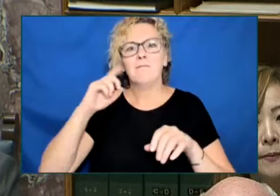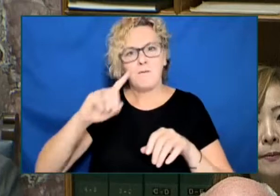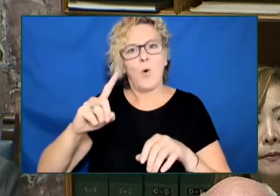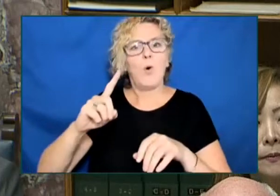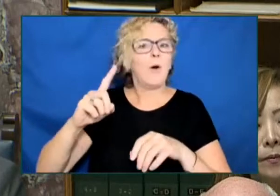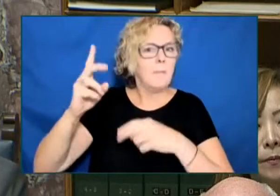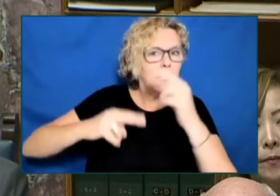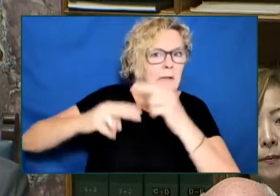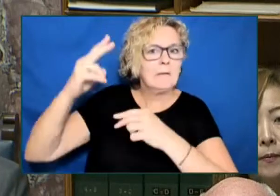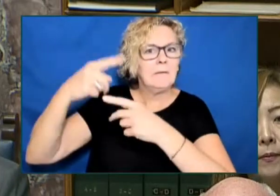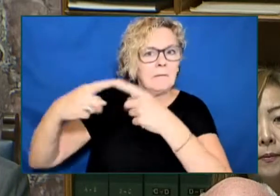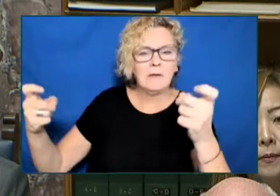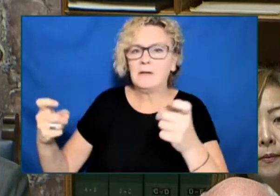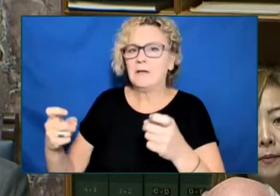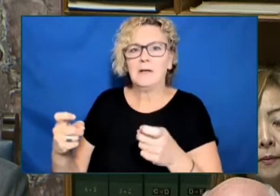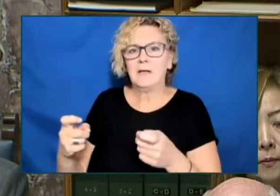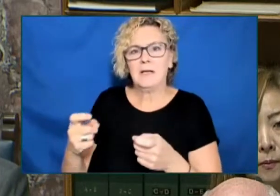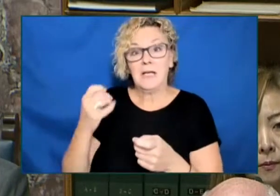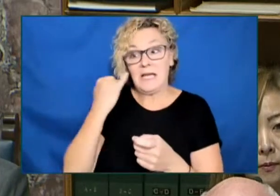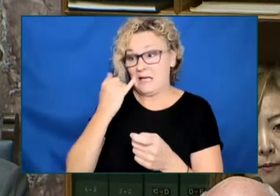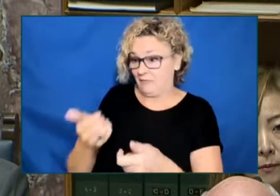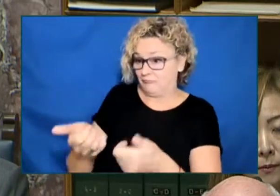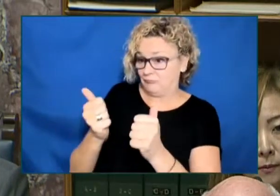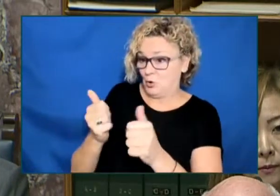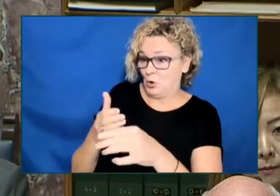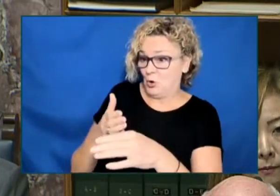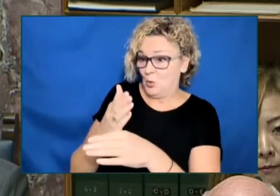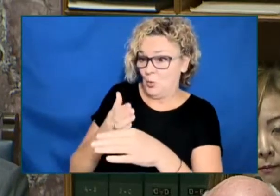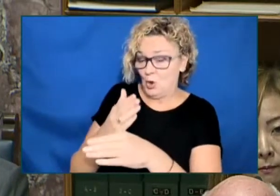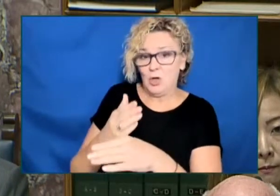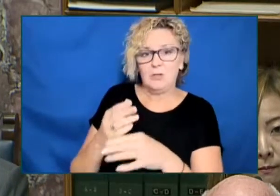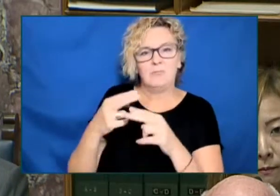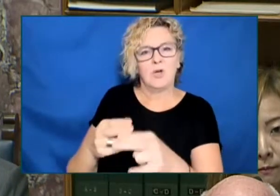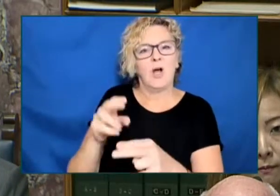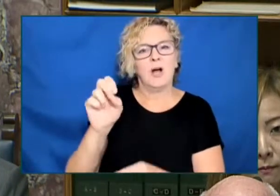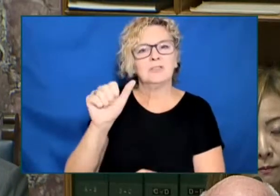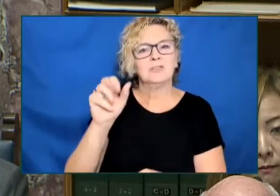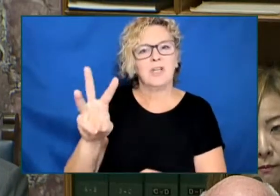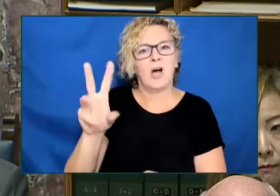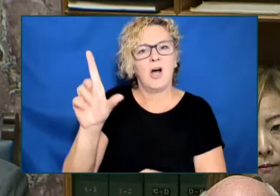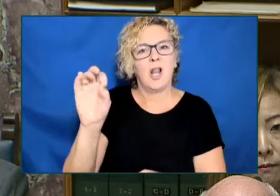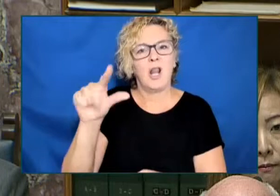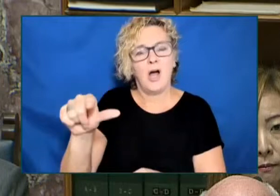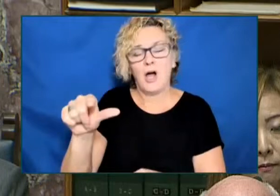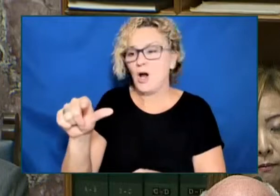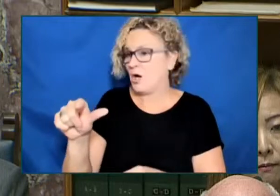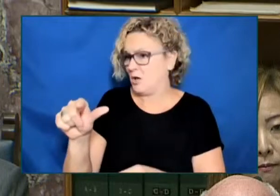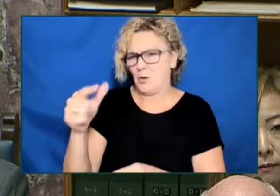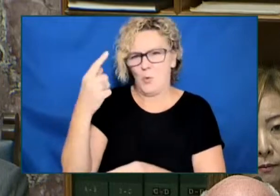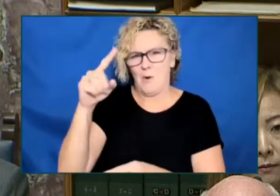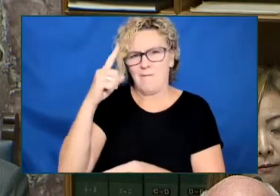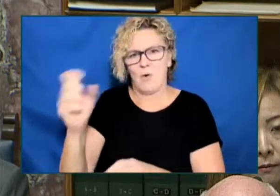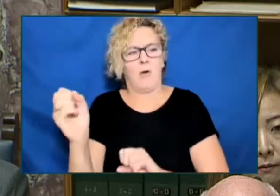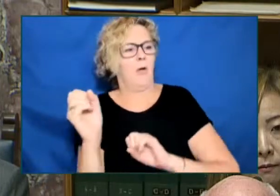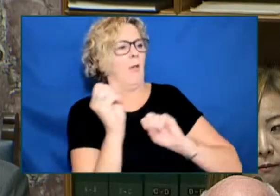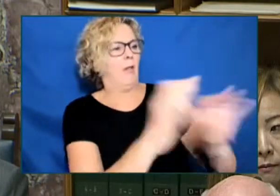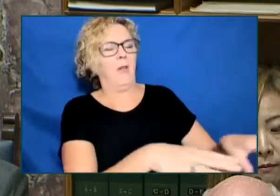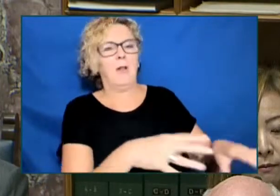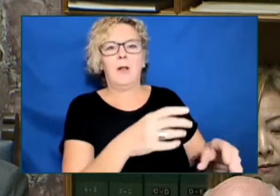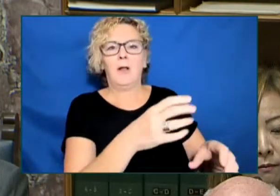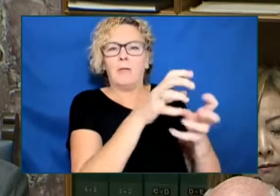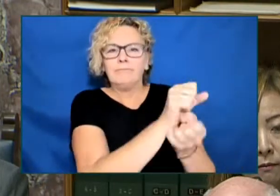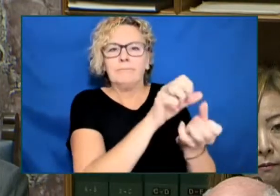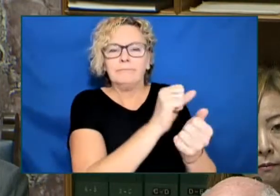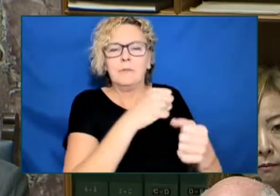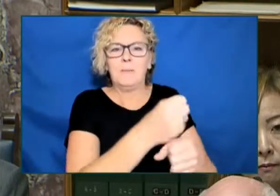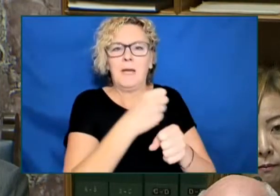into pellets. Saw logs are going for $150 a cubic meters. Pellets are going for $25.